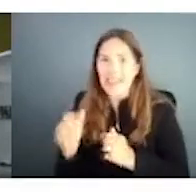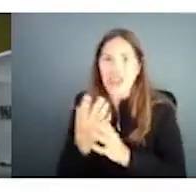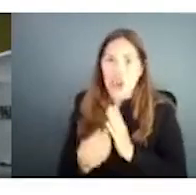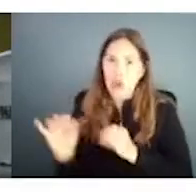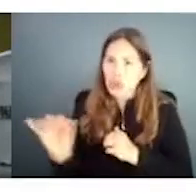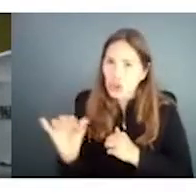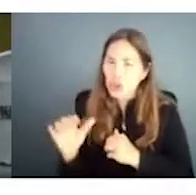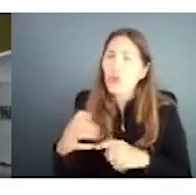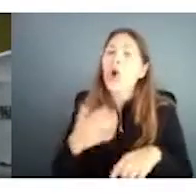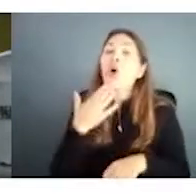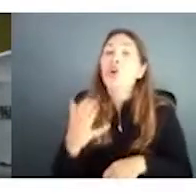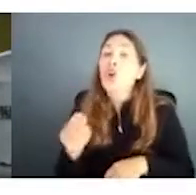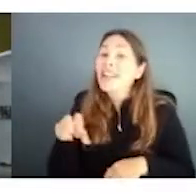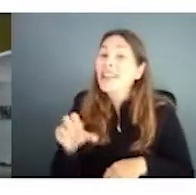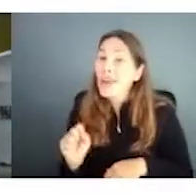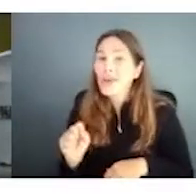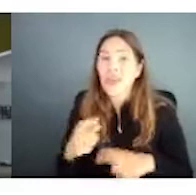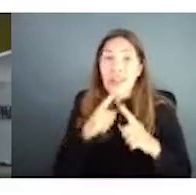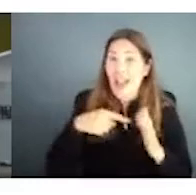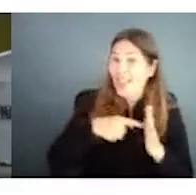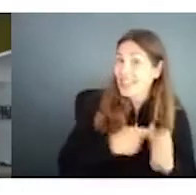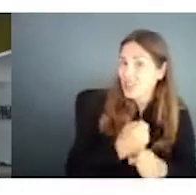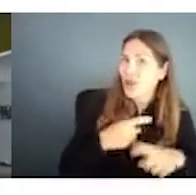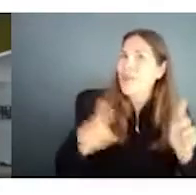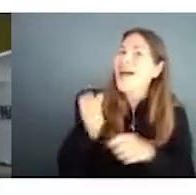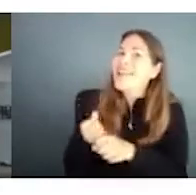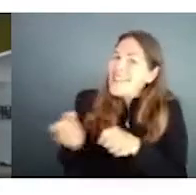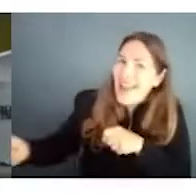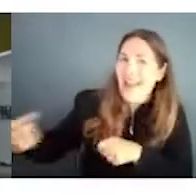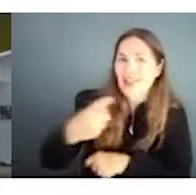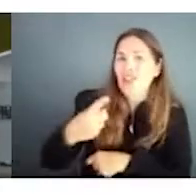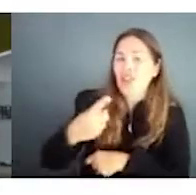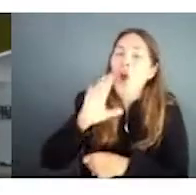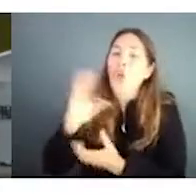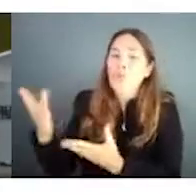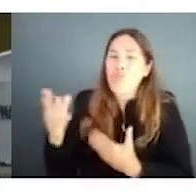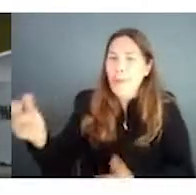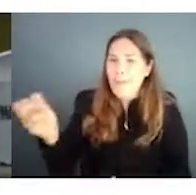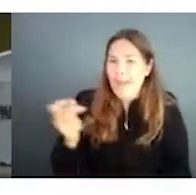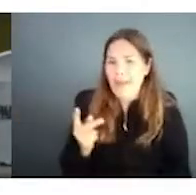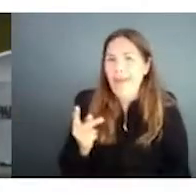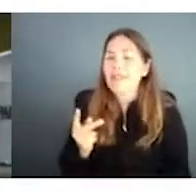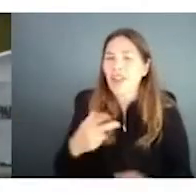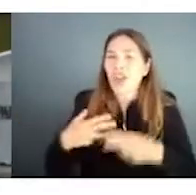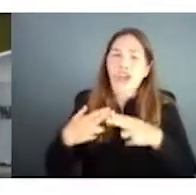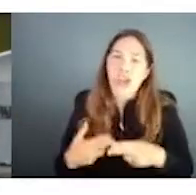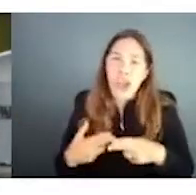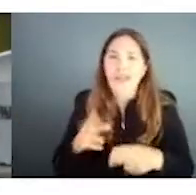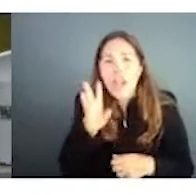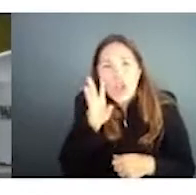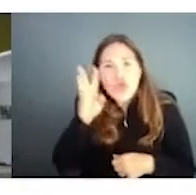the good news is for not this year, but next year, they're looking at bringing that back and calling it